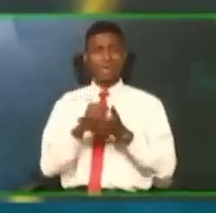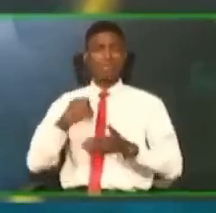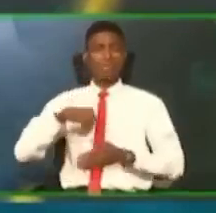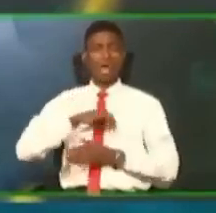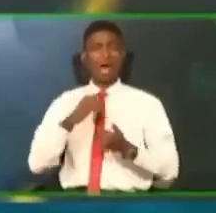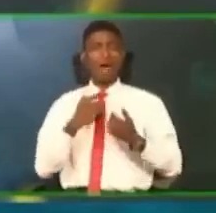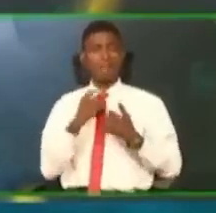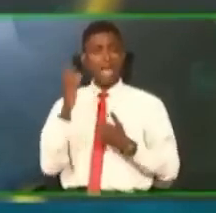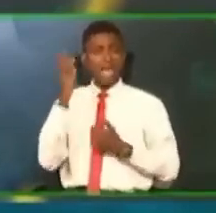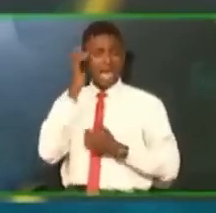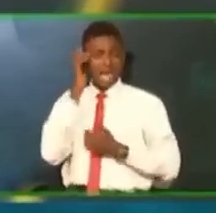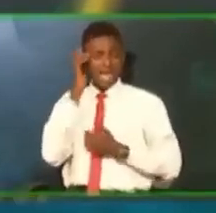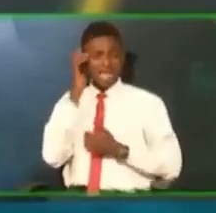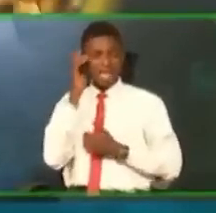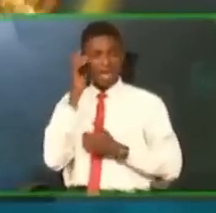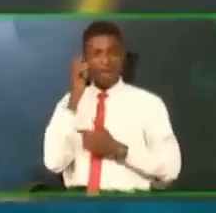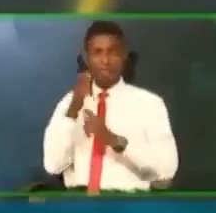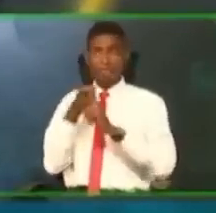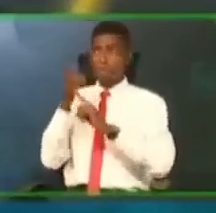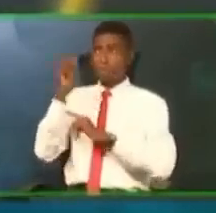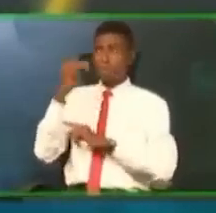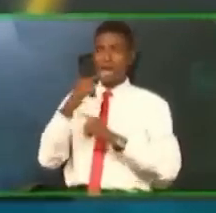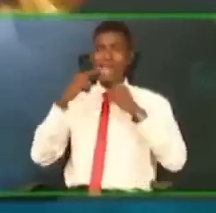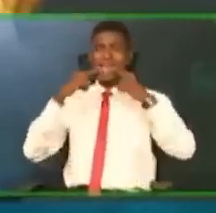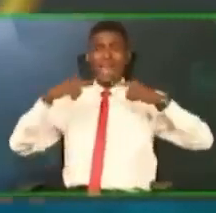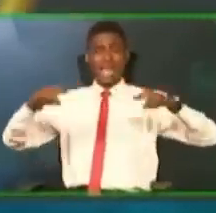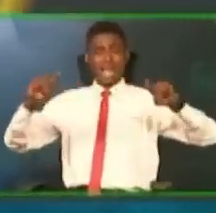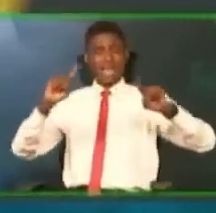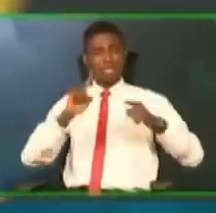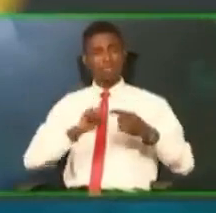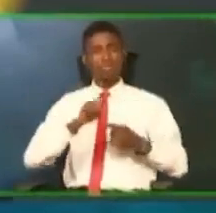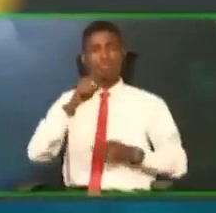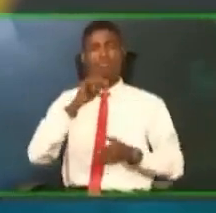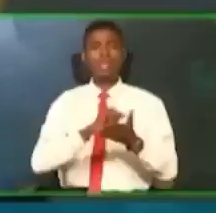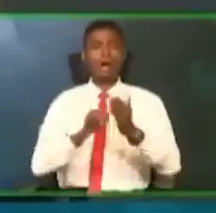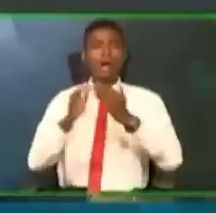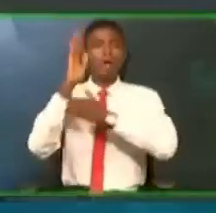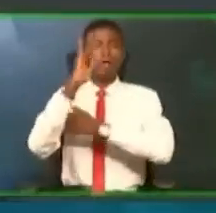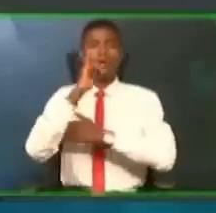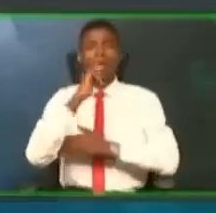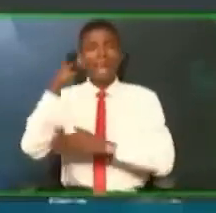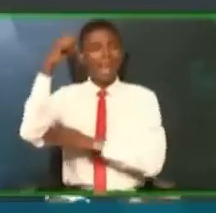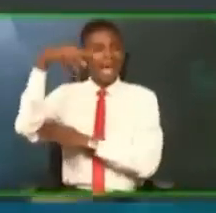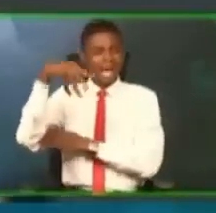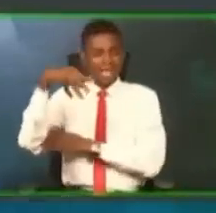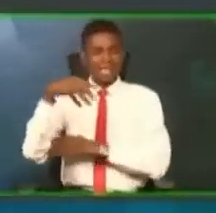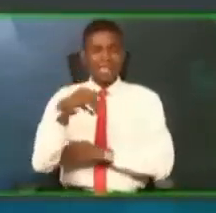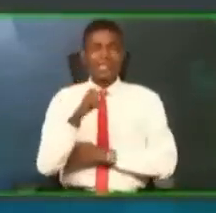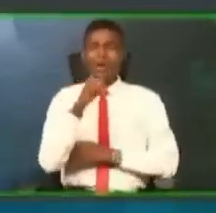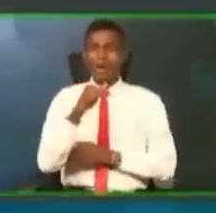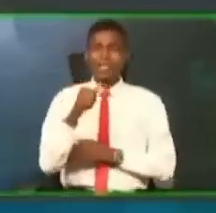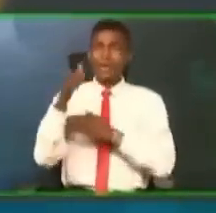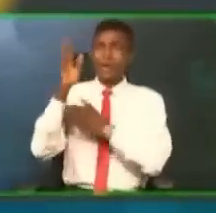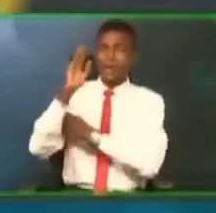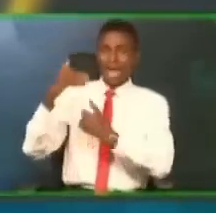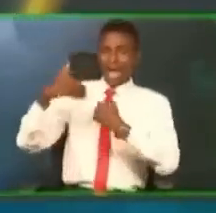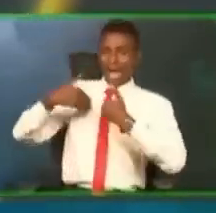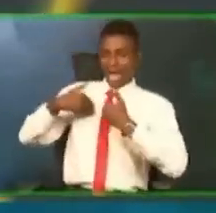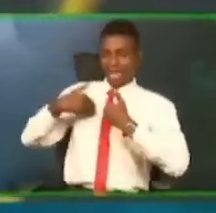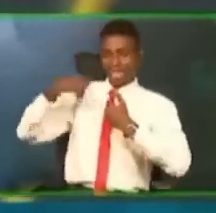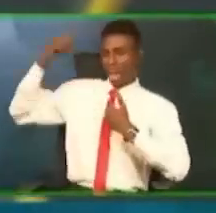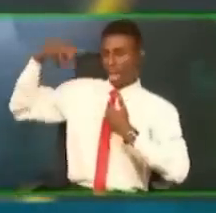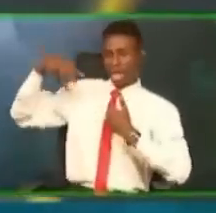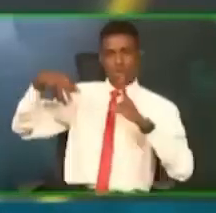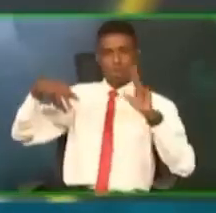you, that God is light. Not God has light. God is